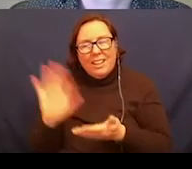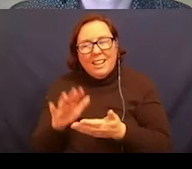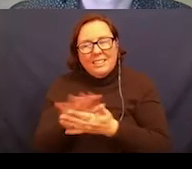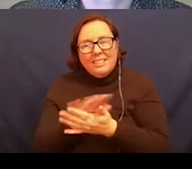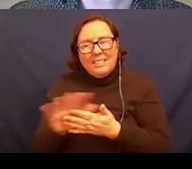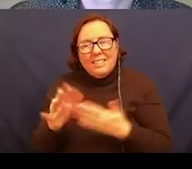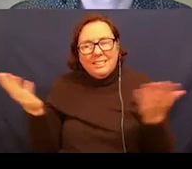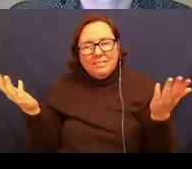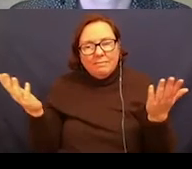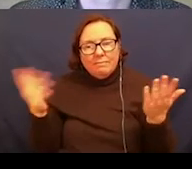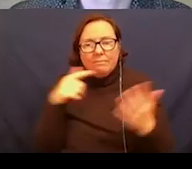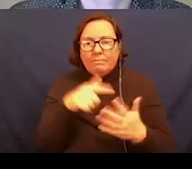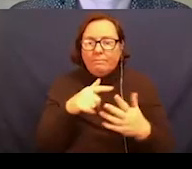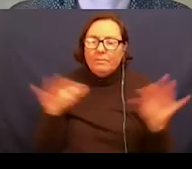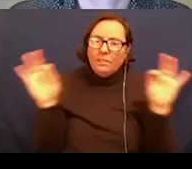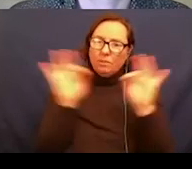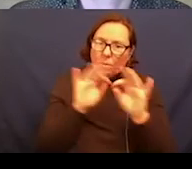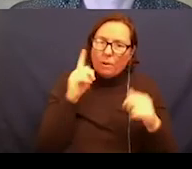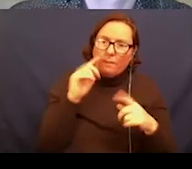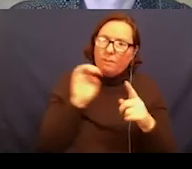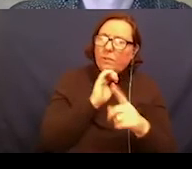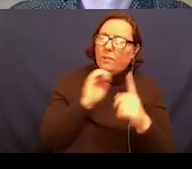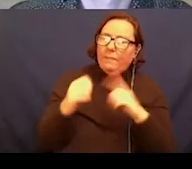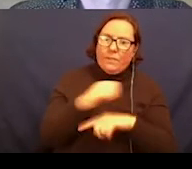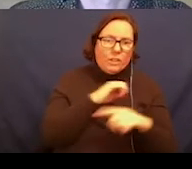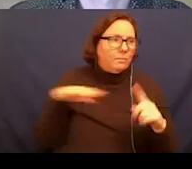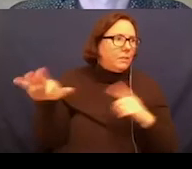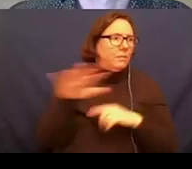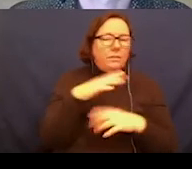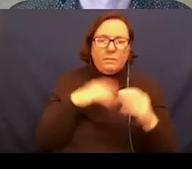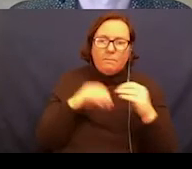program relative to Eversource.